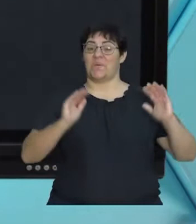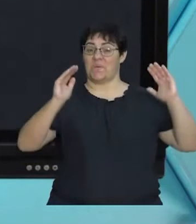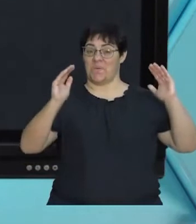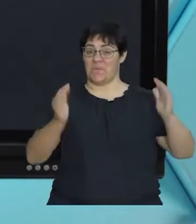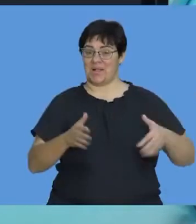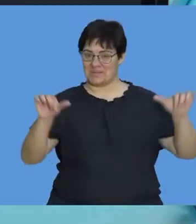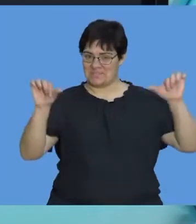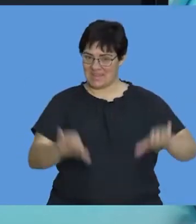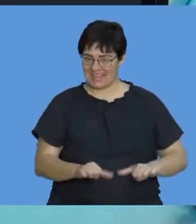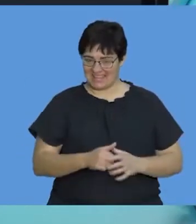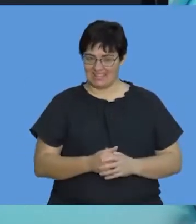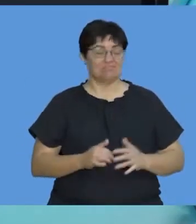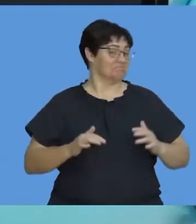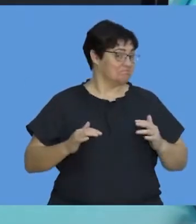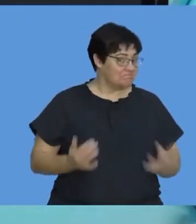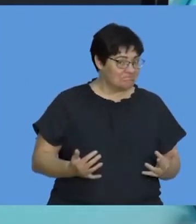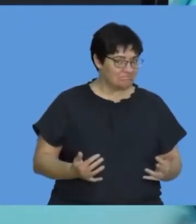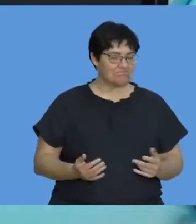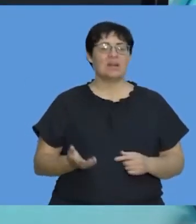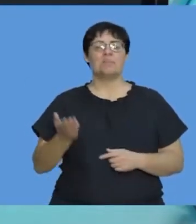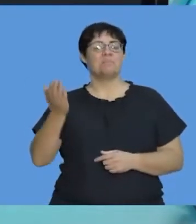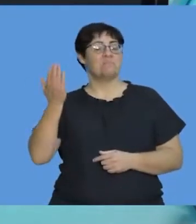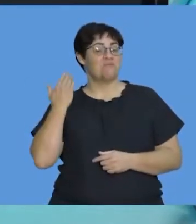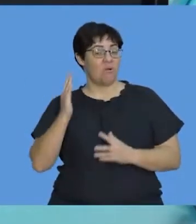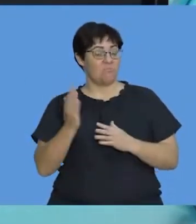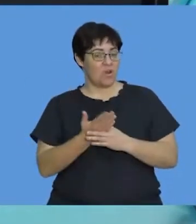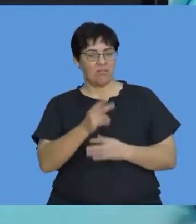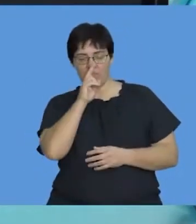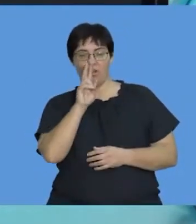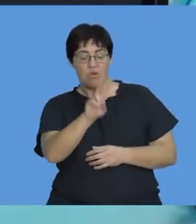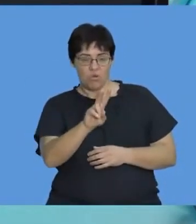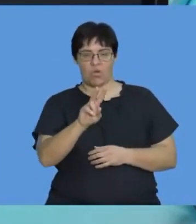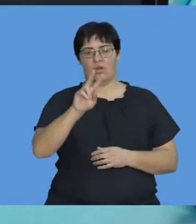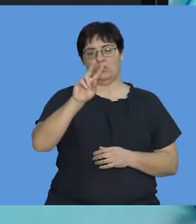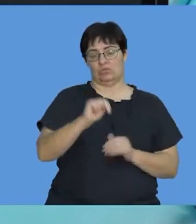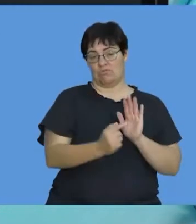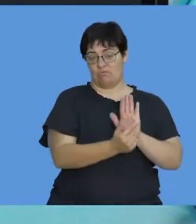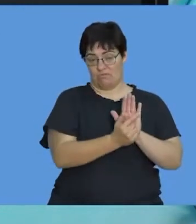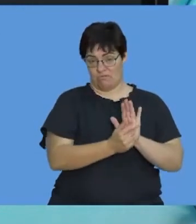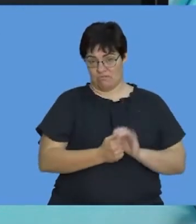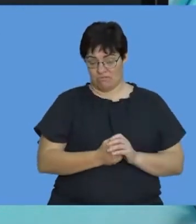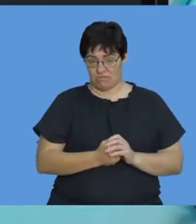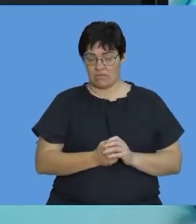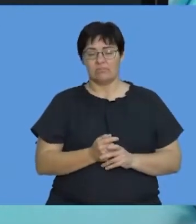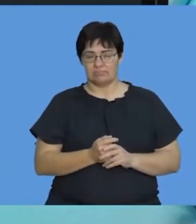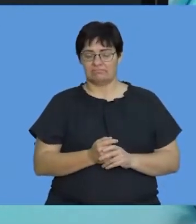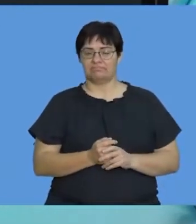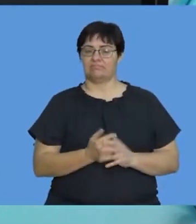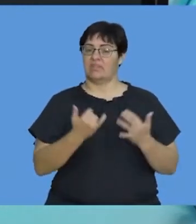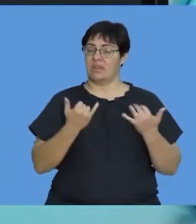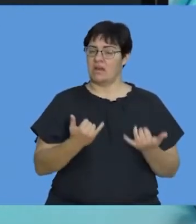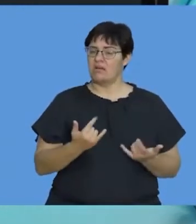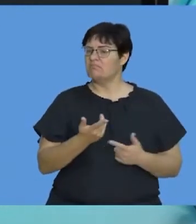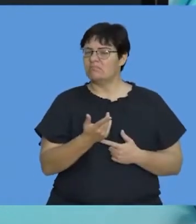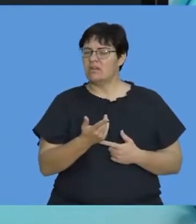Welcome back. So, last time we started looking at Newton's laws, okay, in the last part of the lesson, and we